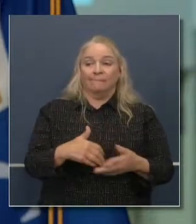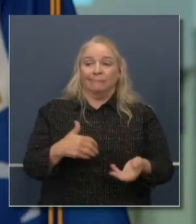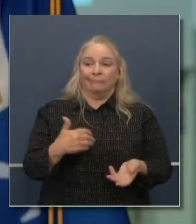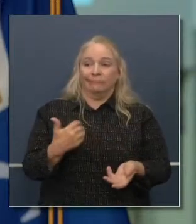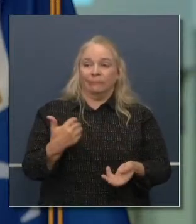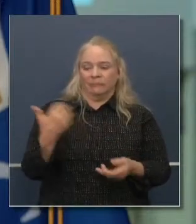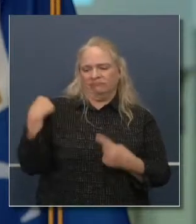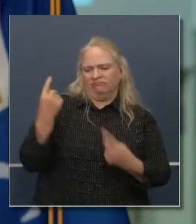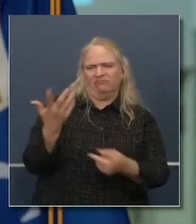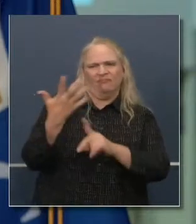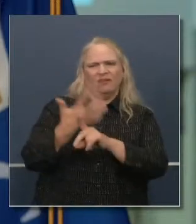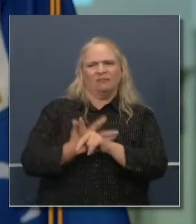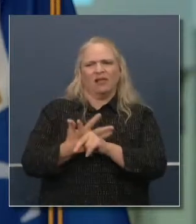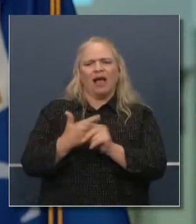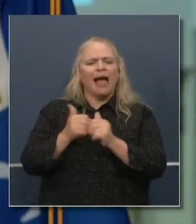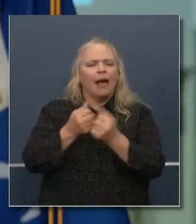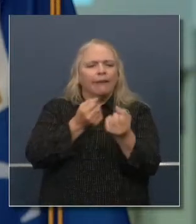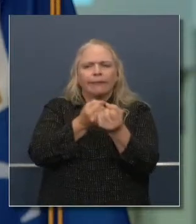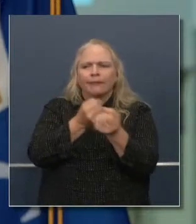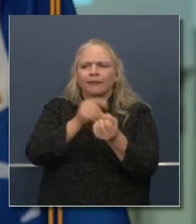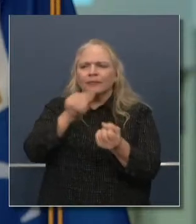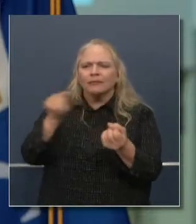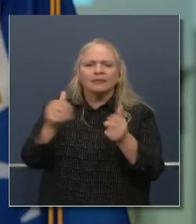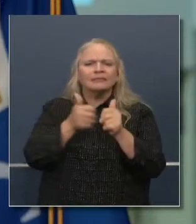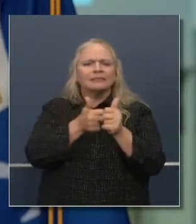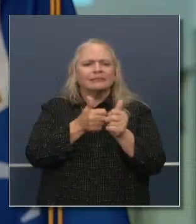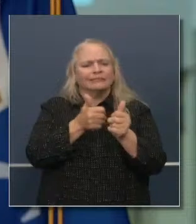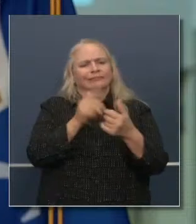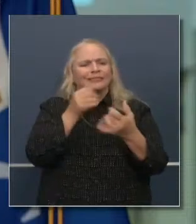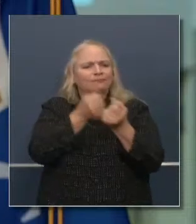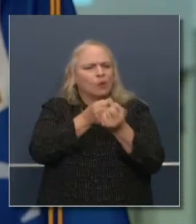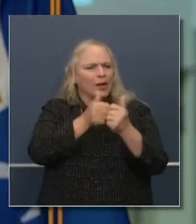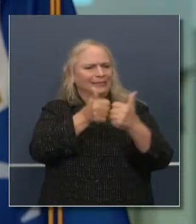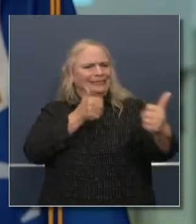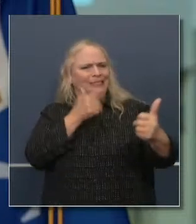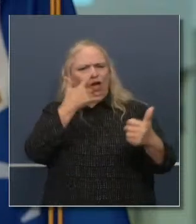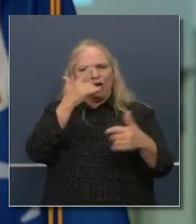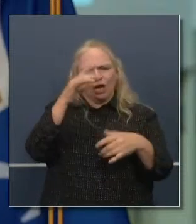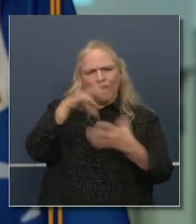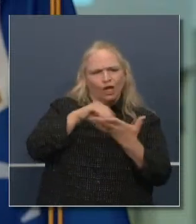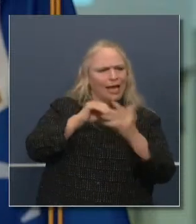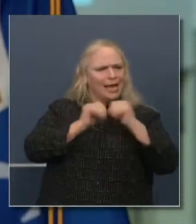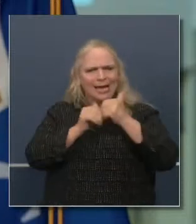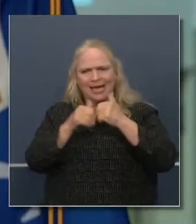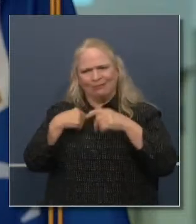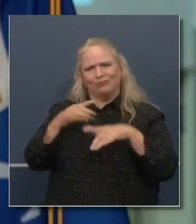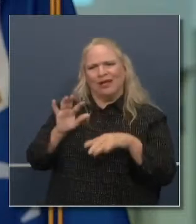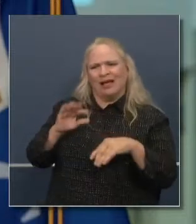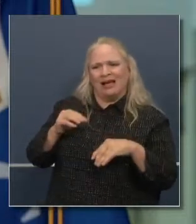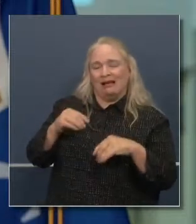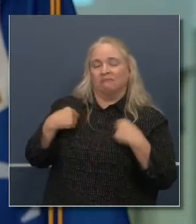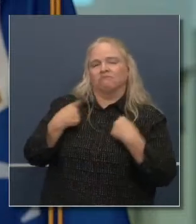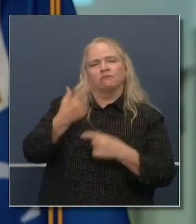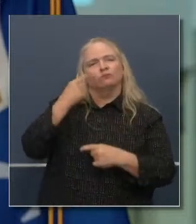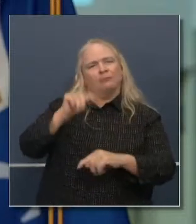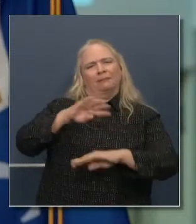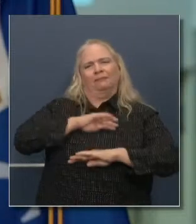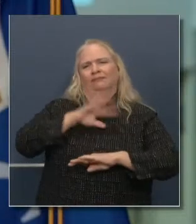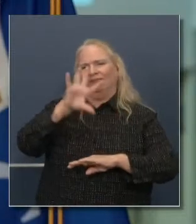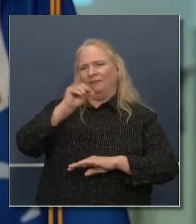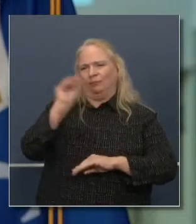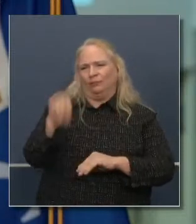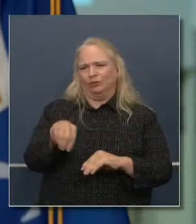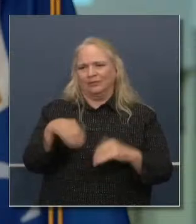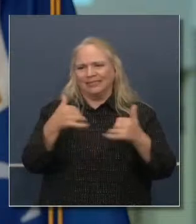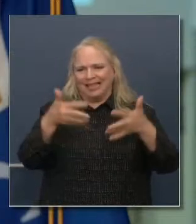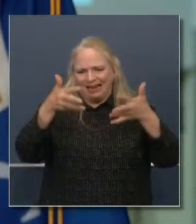5 months. But halfway is not all the way. And so we still have an enormous amount of work to do. And so it's also